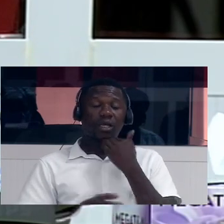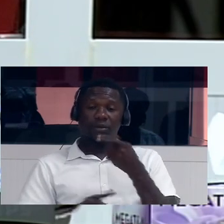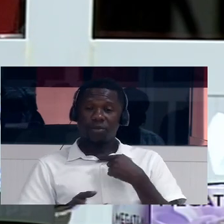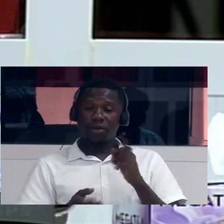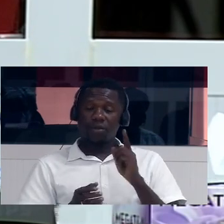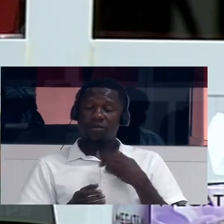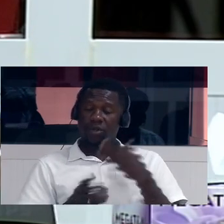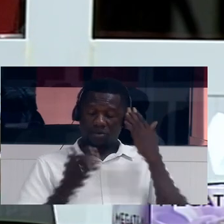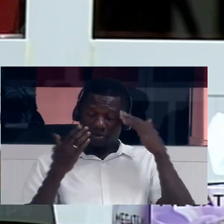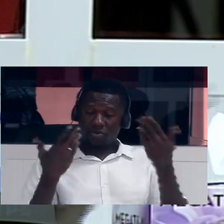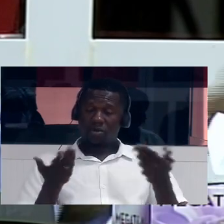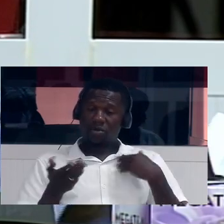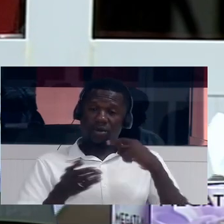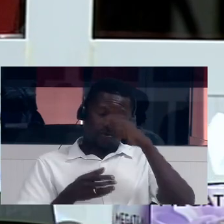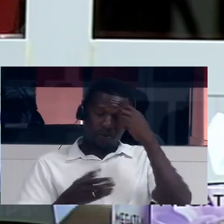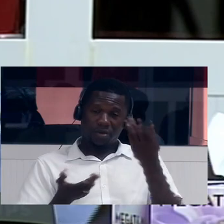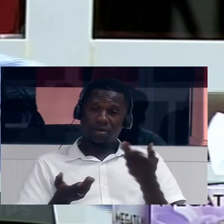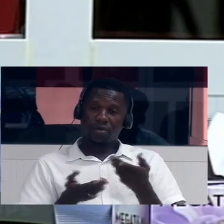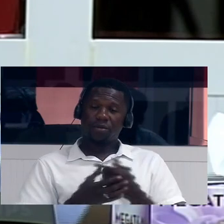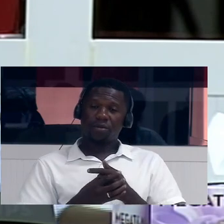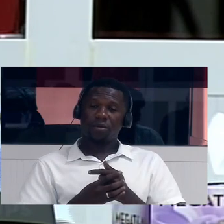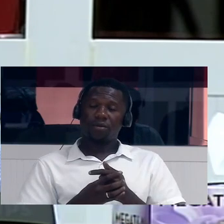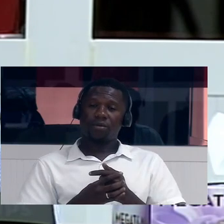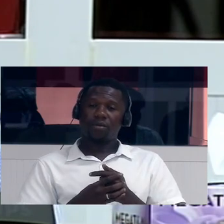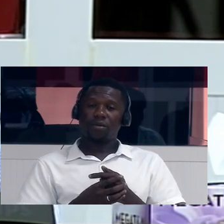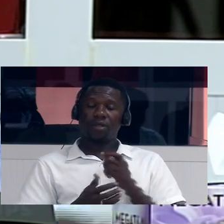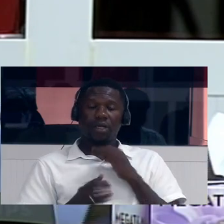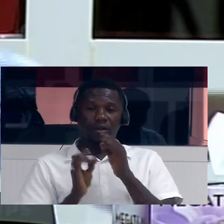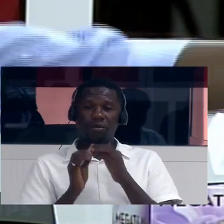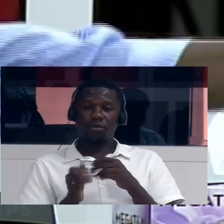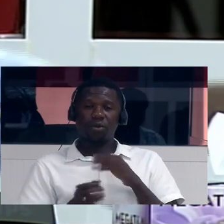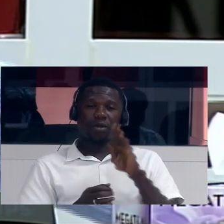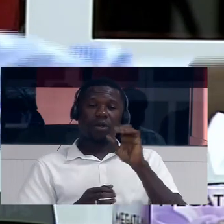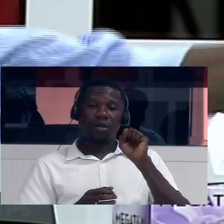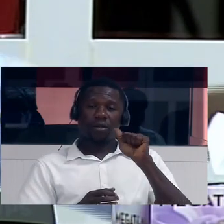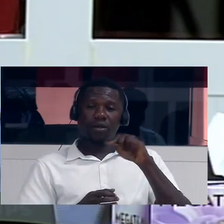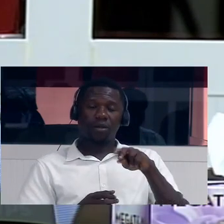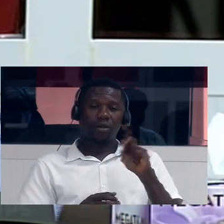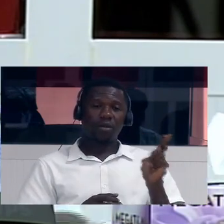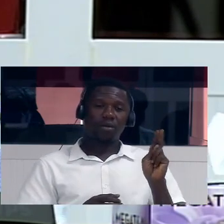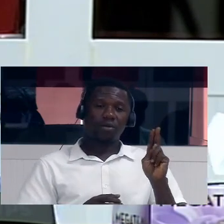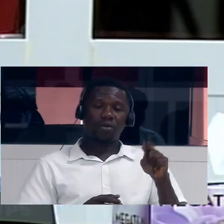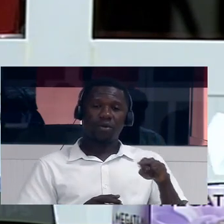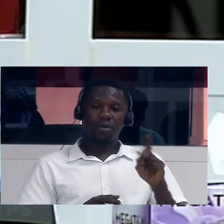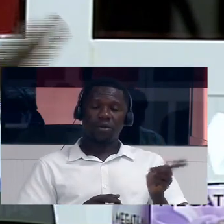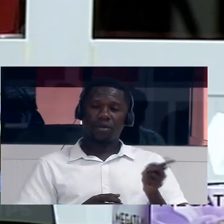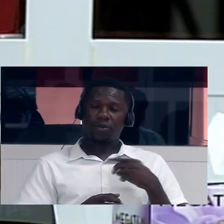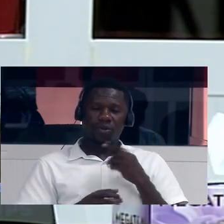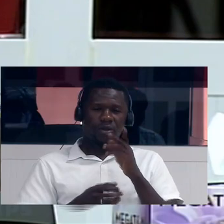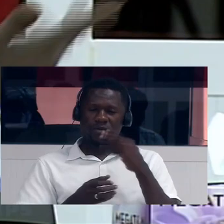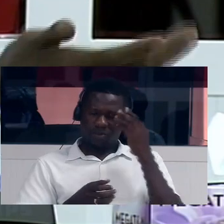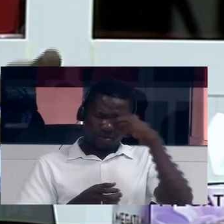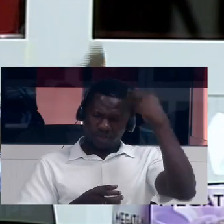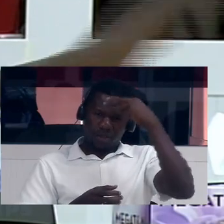asking me." And then I said to him, "But something, you've been to Mecca twice, man. And then you are making like this for just a job." "Hey, boss, you every